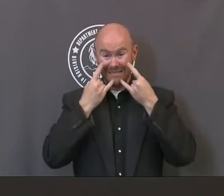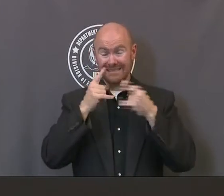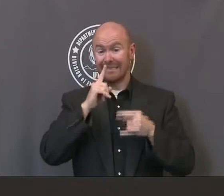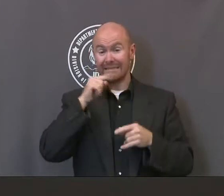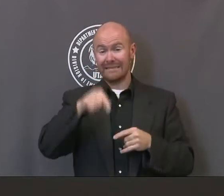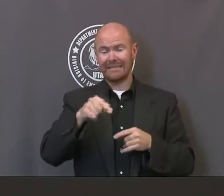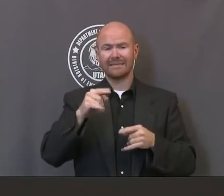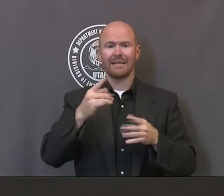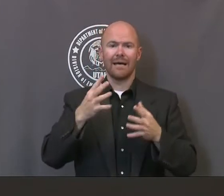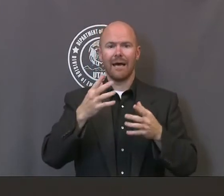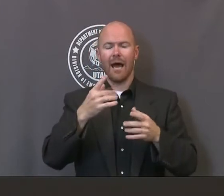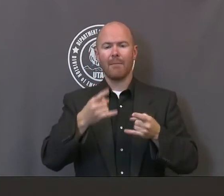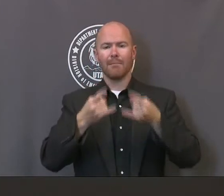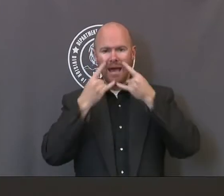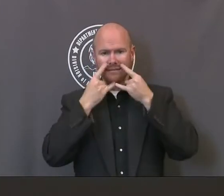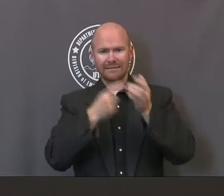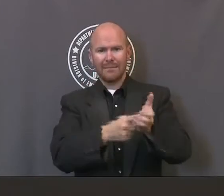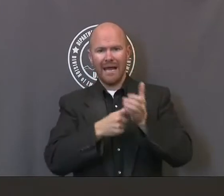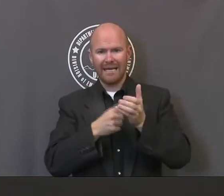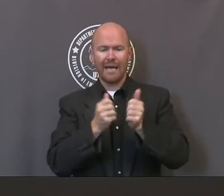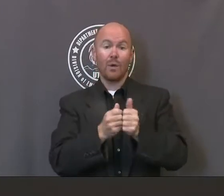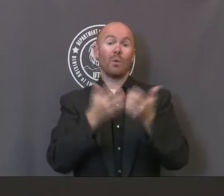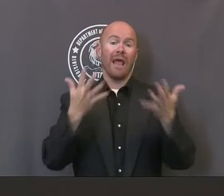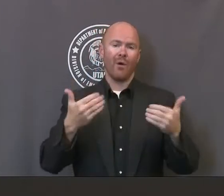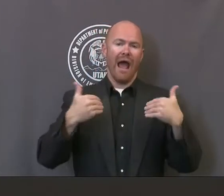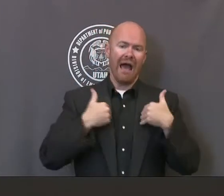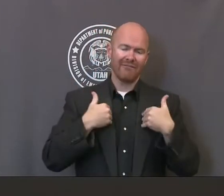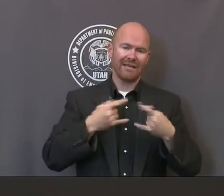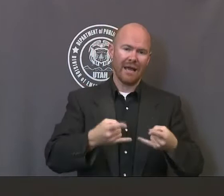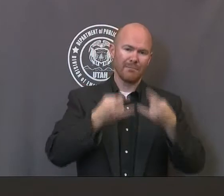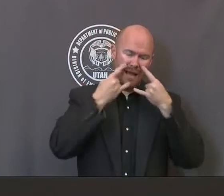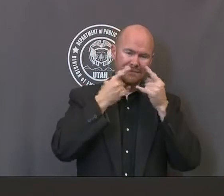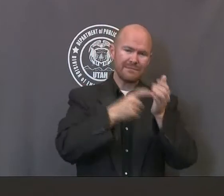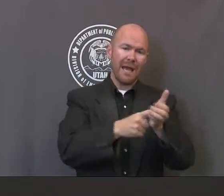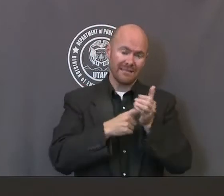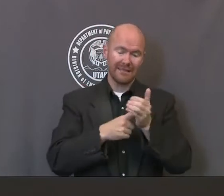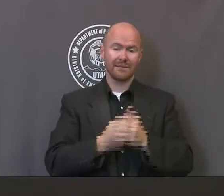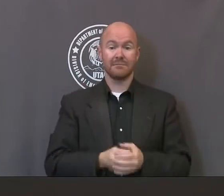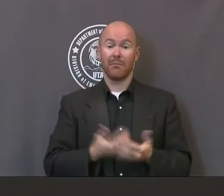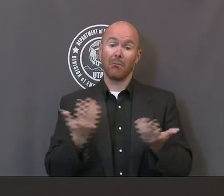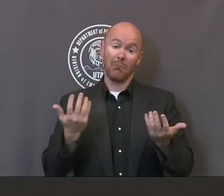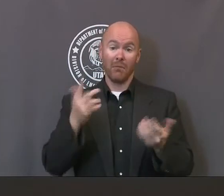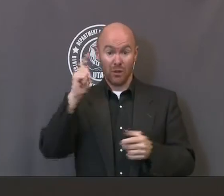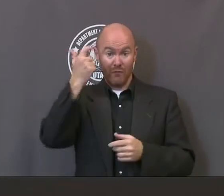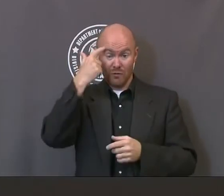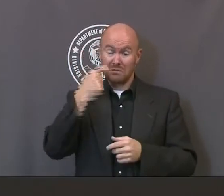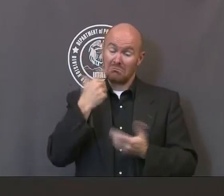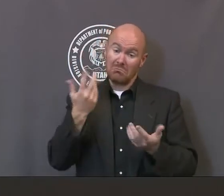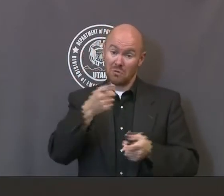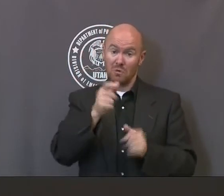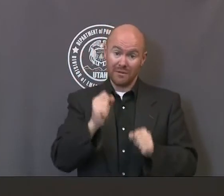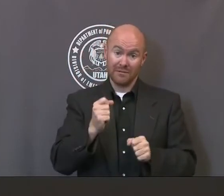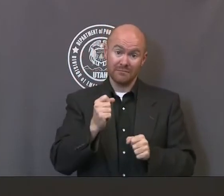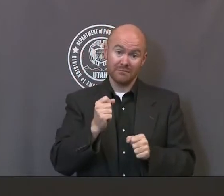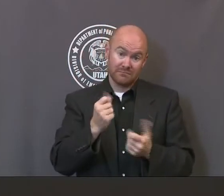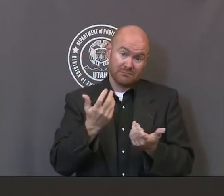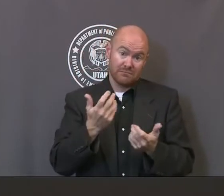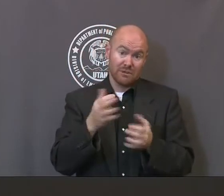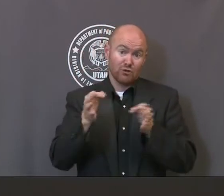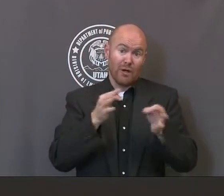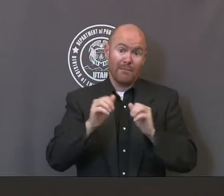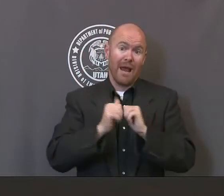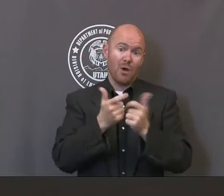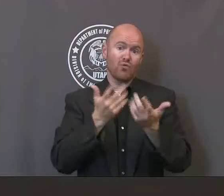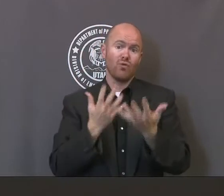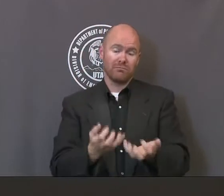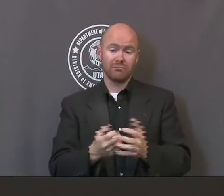without having a mask mandate? Well, you can describe it how you want. I think we have mask mandates, but we're also asking people